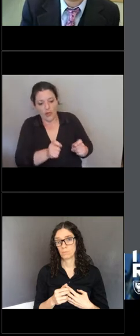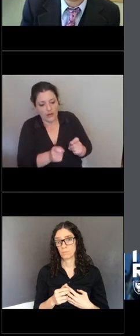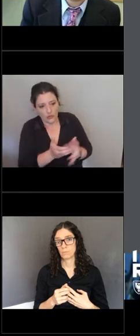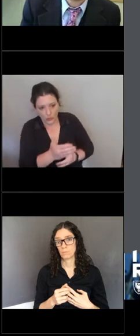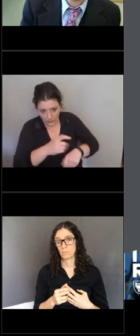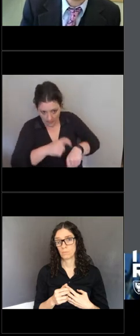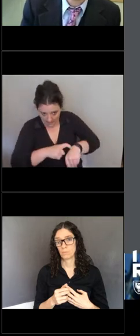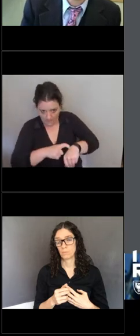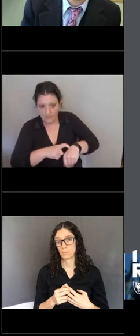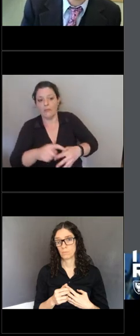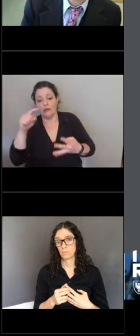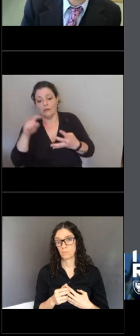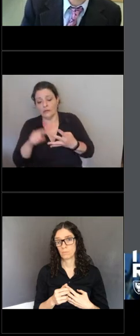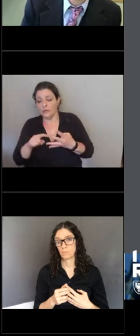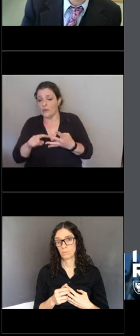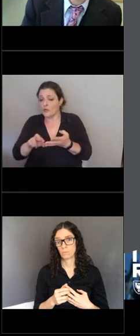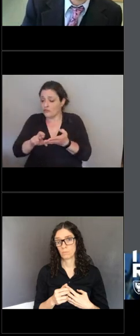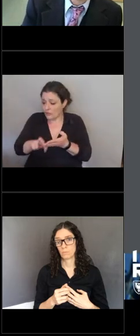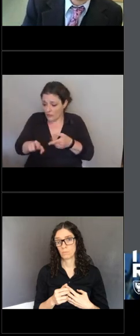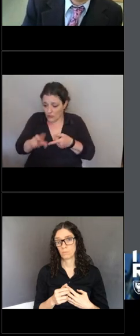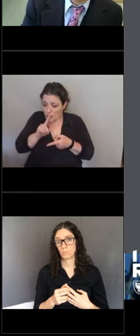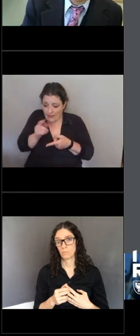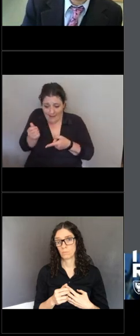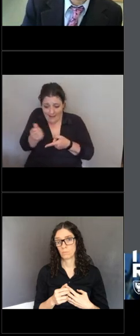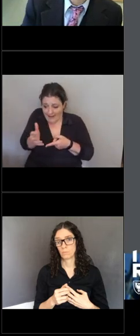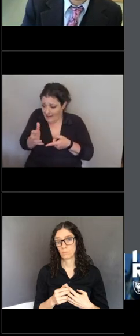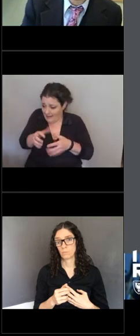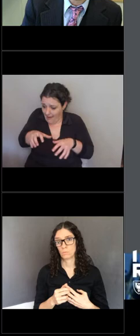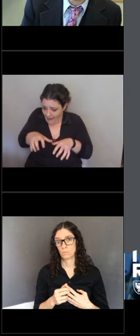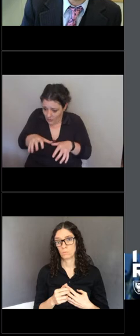of the biodiversity that existed within the parks,